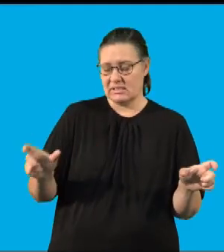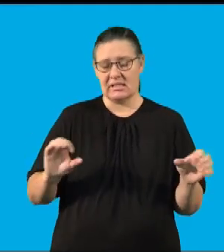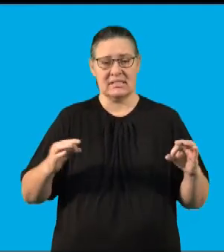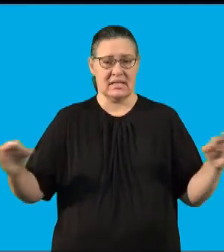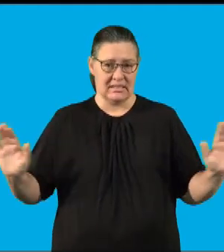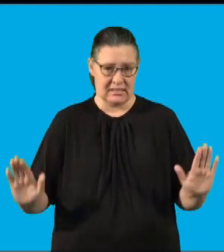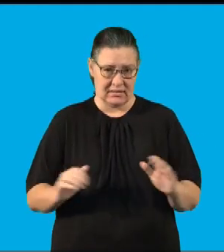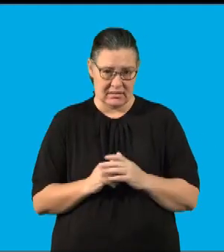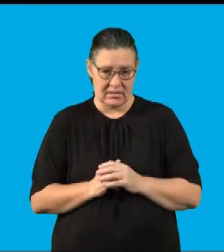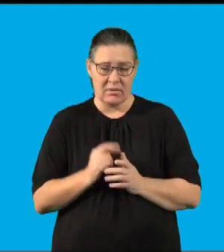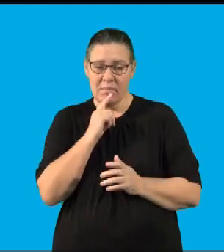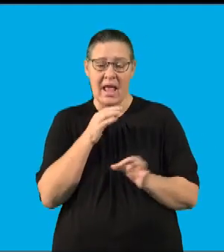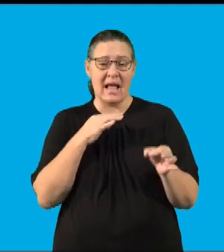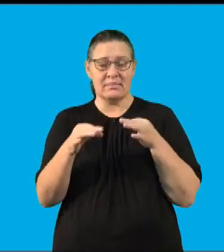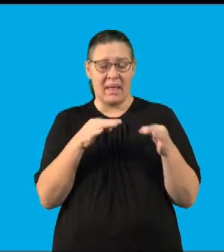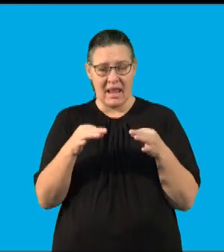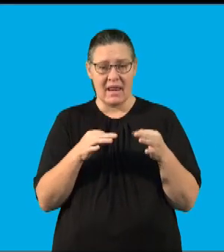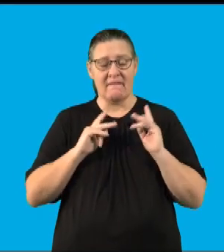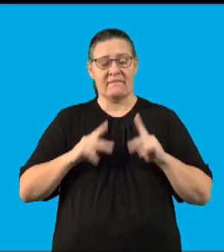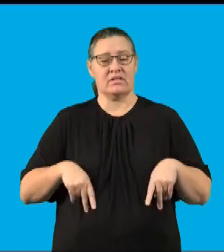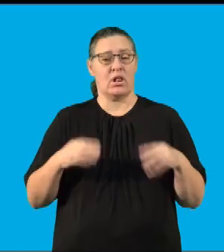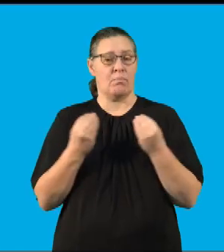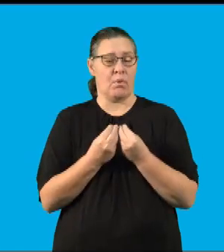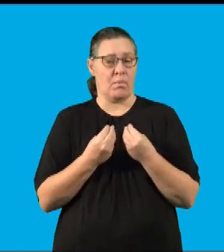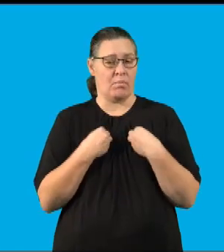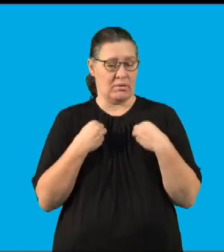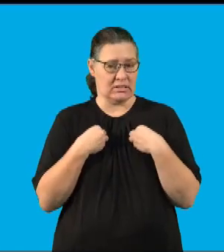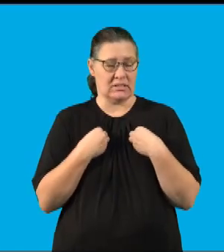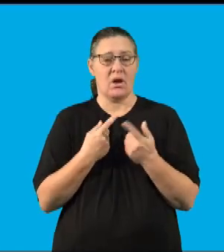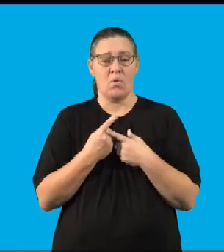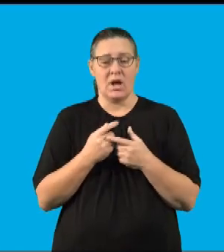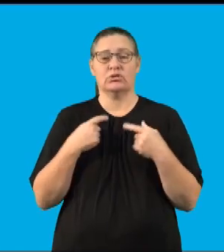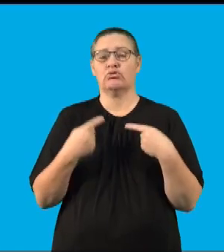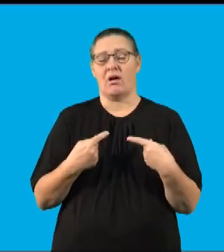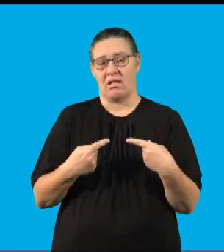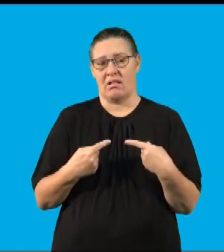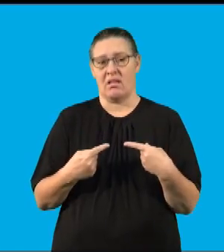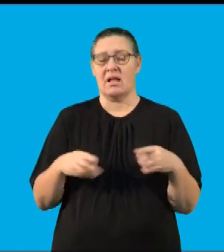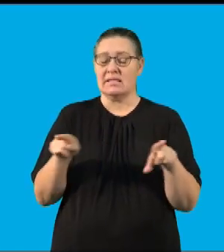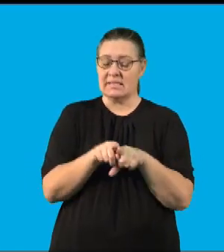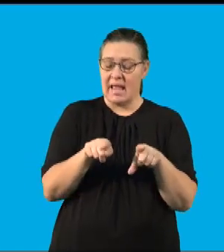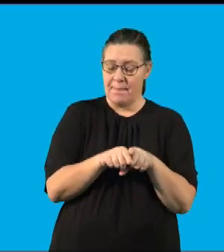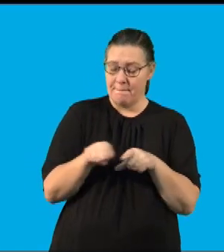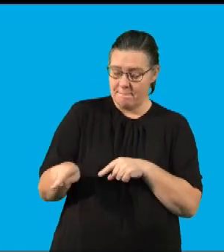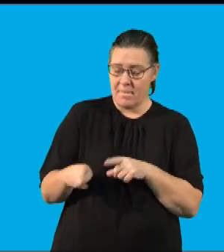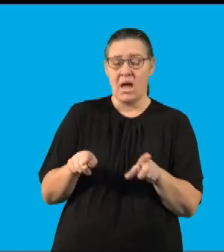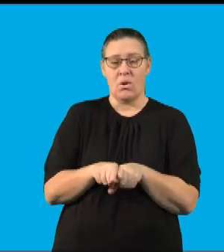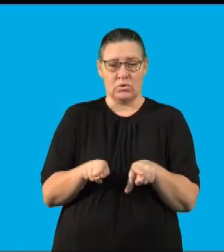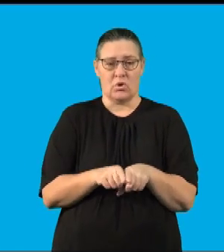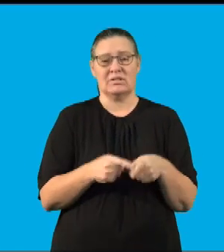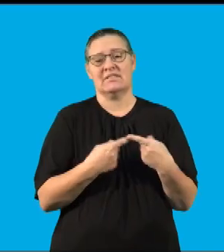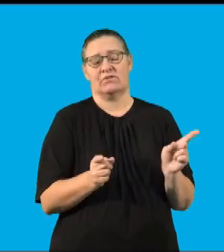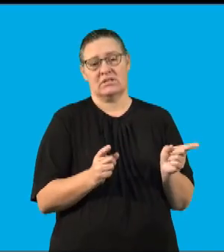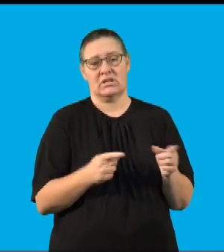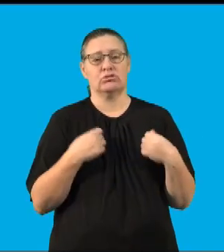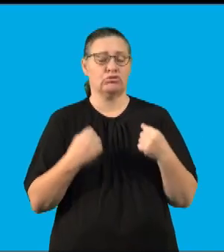different homologous series. So whenever we're trying to explain using the physical properties, we struggle to compare properties within the same homologous